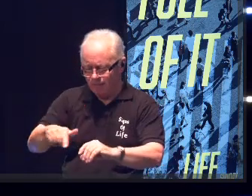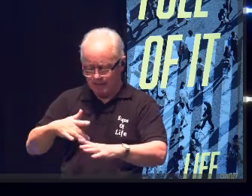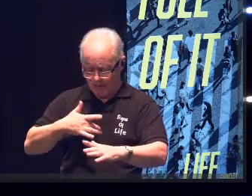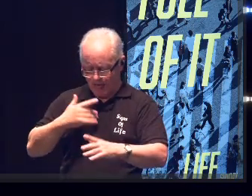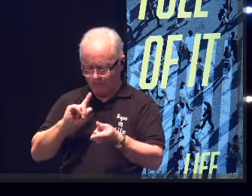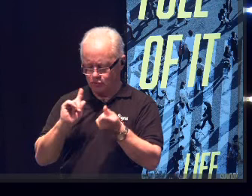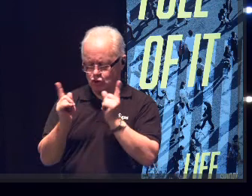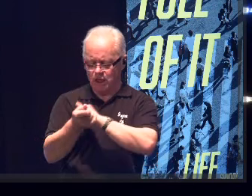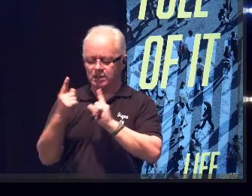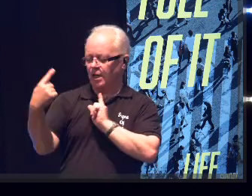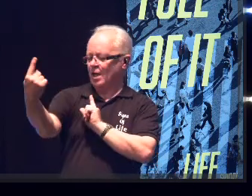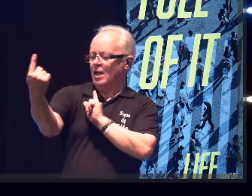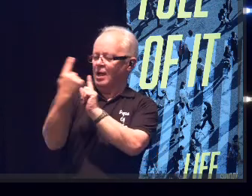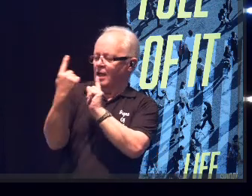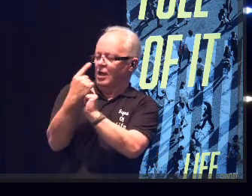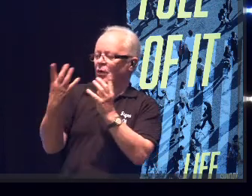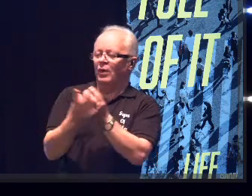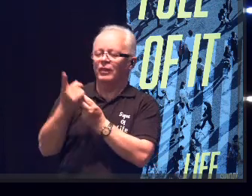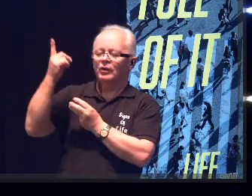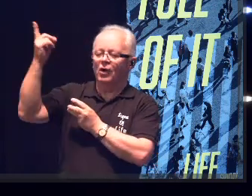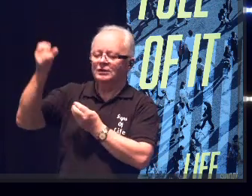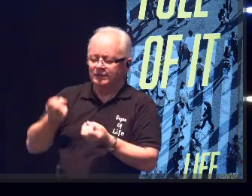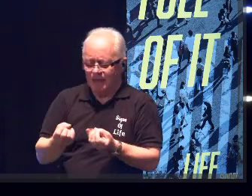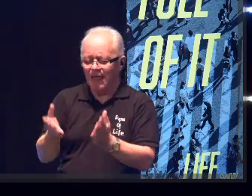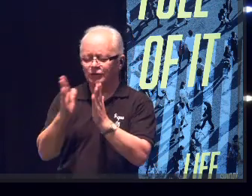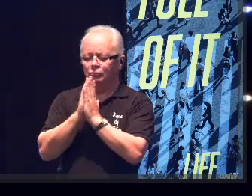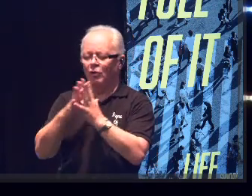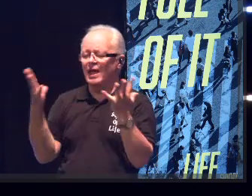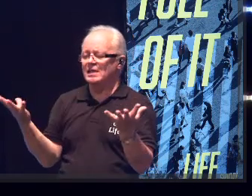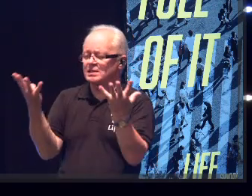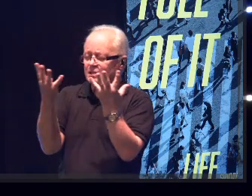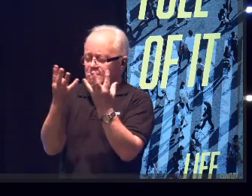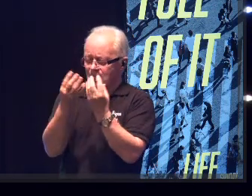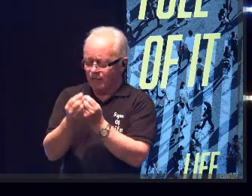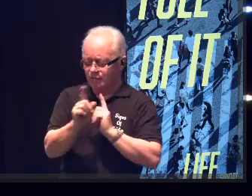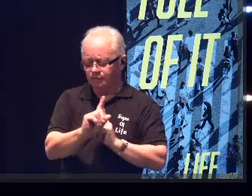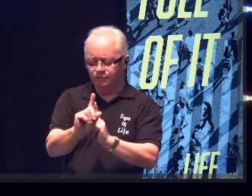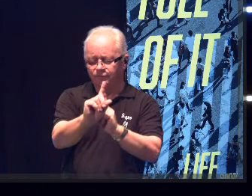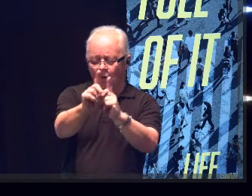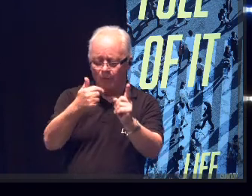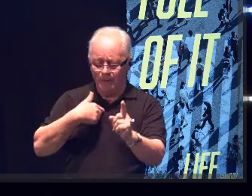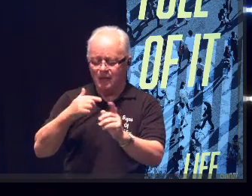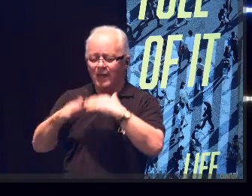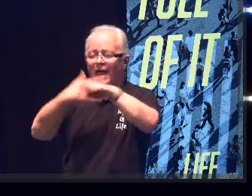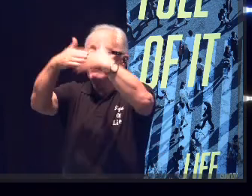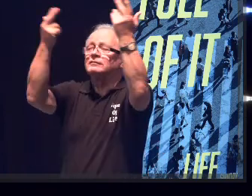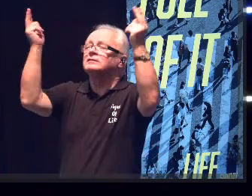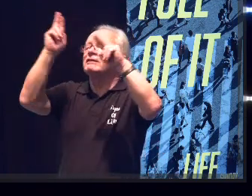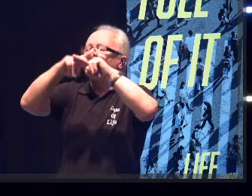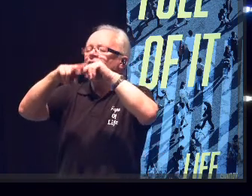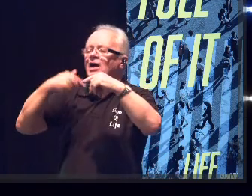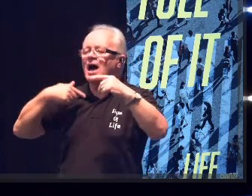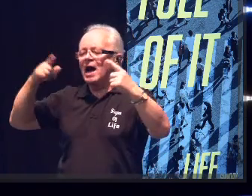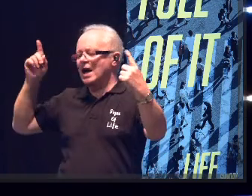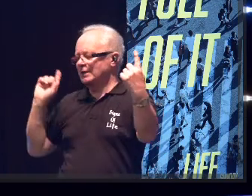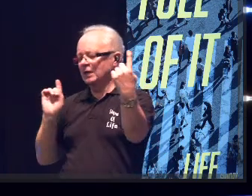encounter with God. Let's all pray together, follow after me. Heavenly Father, I come to